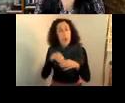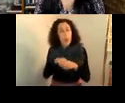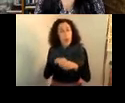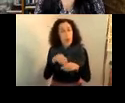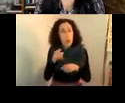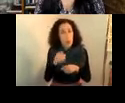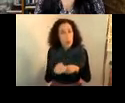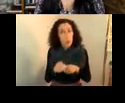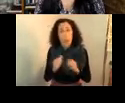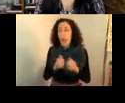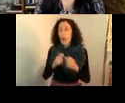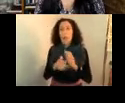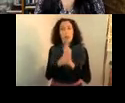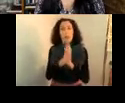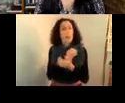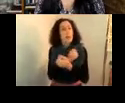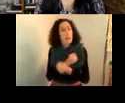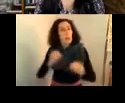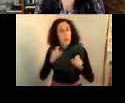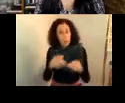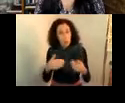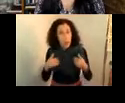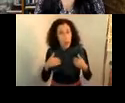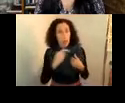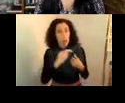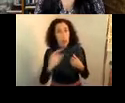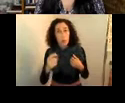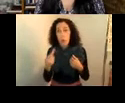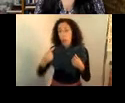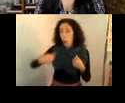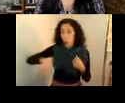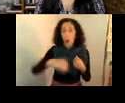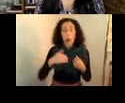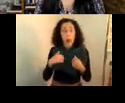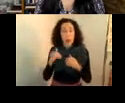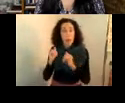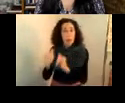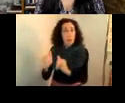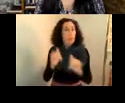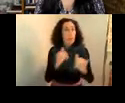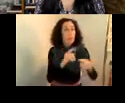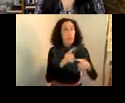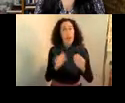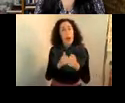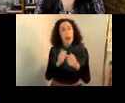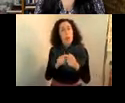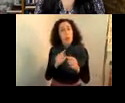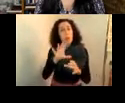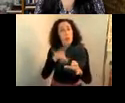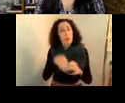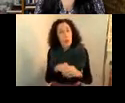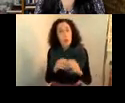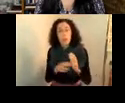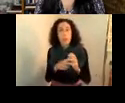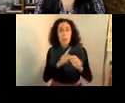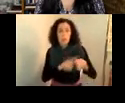for liberation. So we want to make sure that we make the space for all of us to contribute in a way that suits us. So if you're a person who